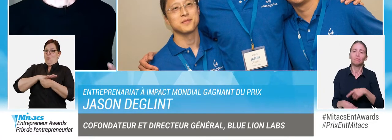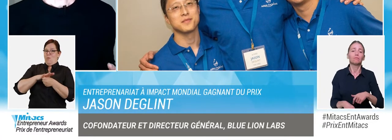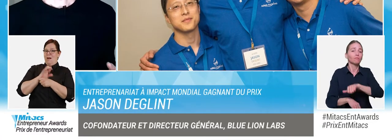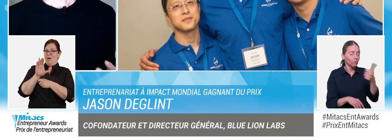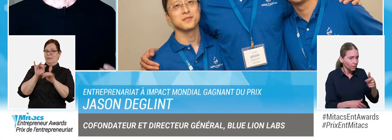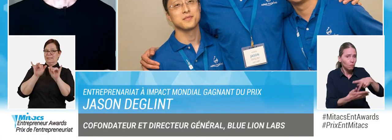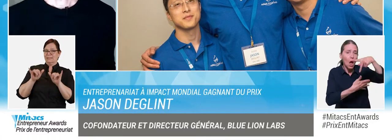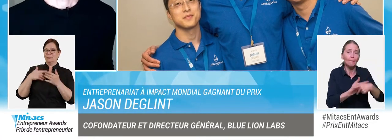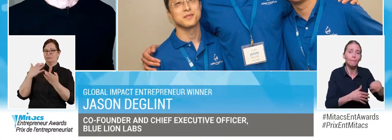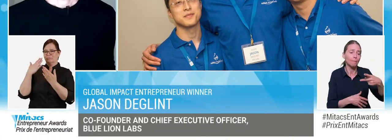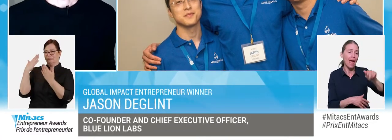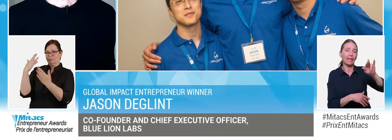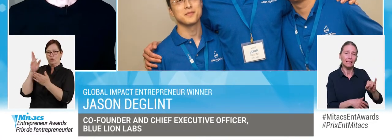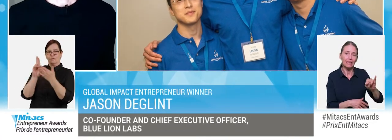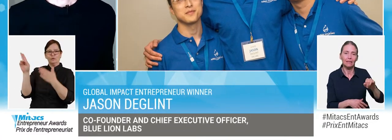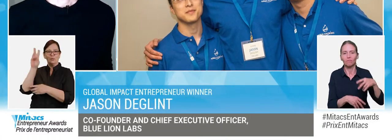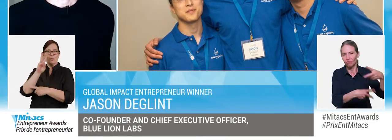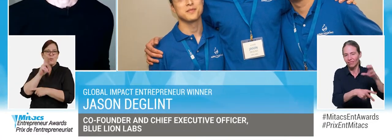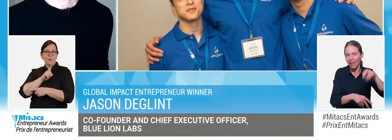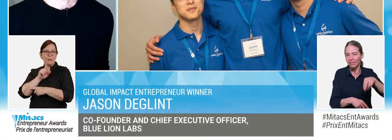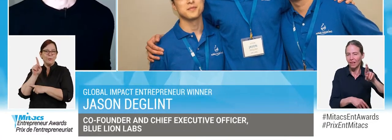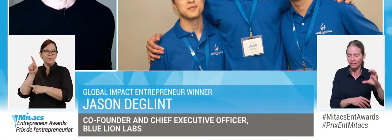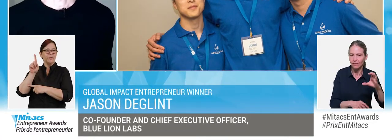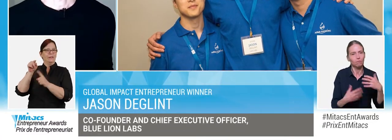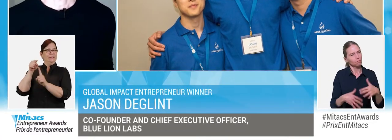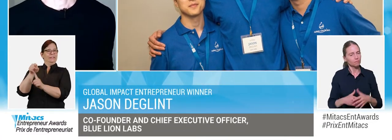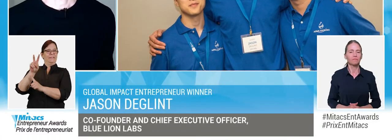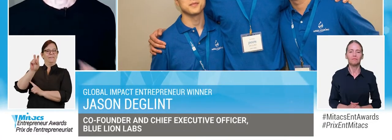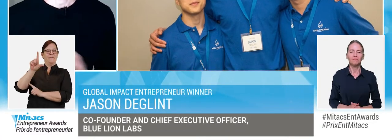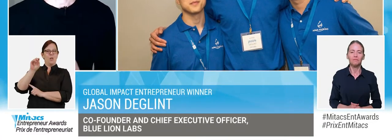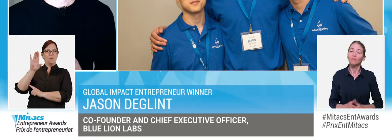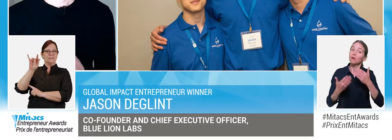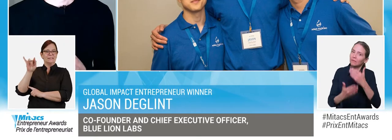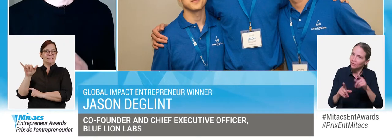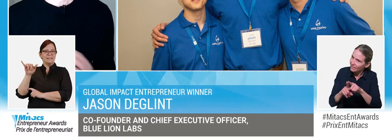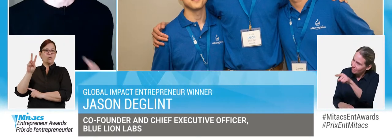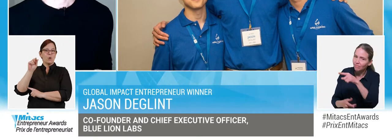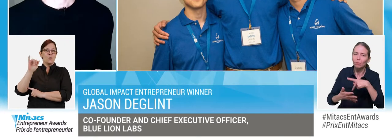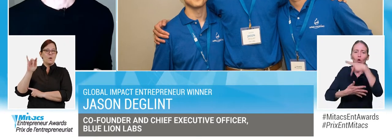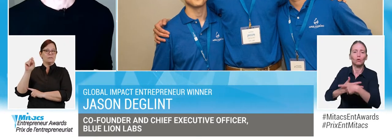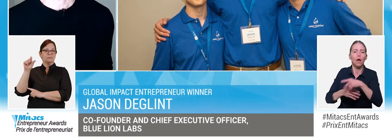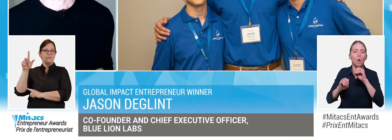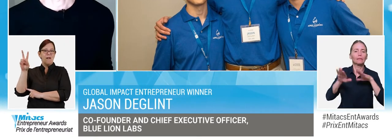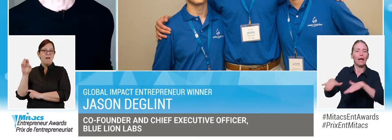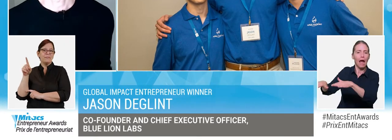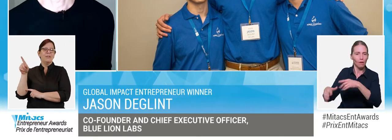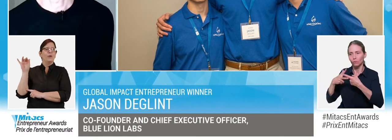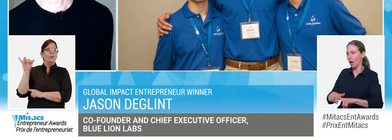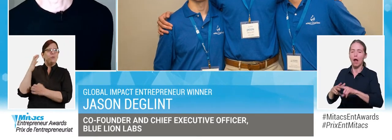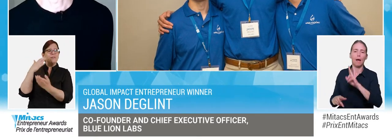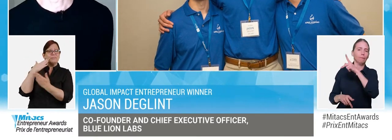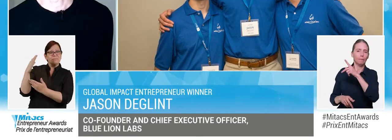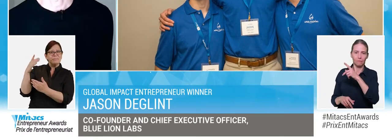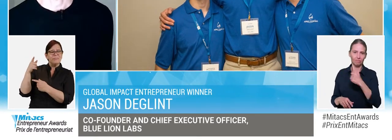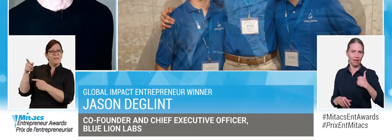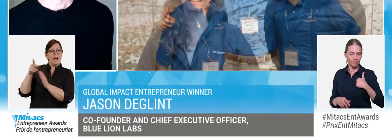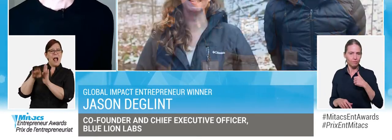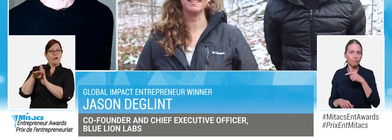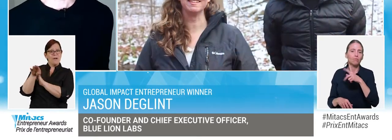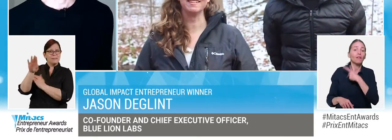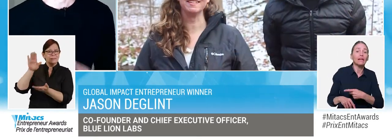allowed Blue Lion to withstand the global pandemic, take on investments, and also form global strategic partnerships to bring our technology to